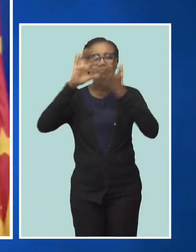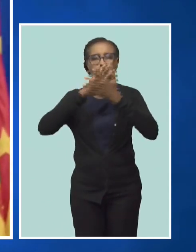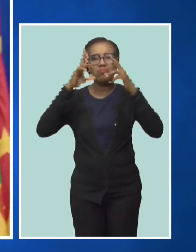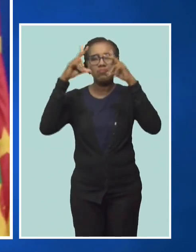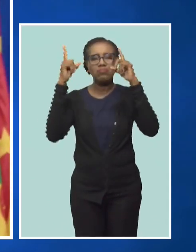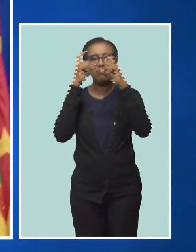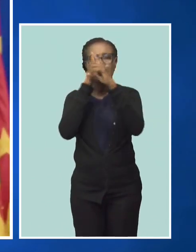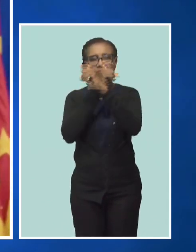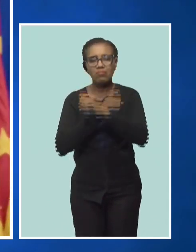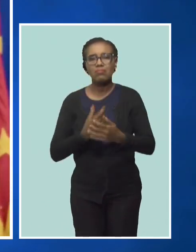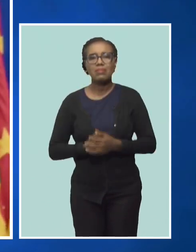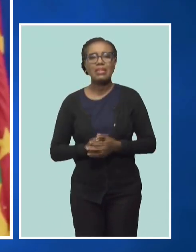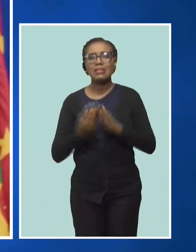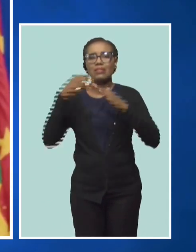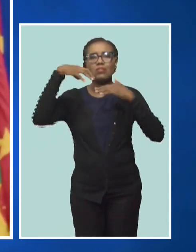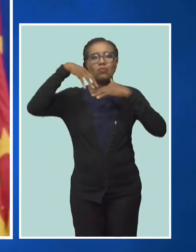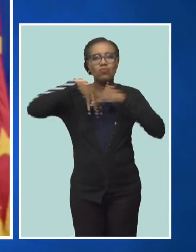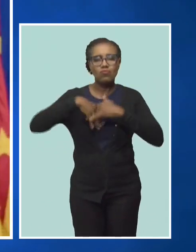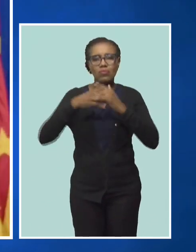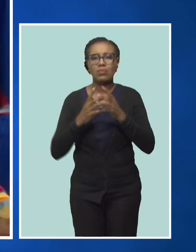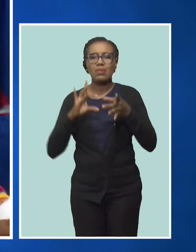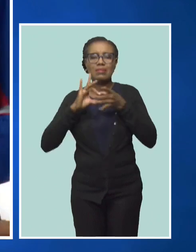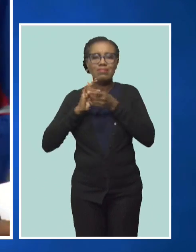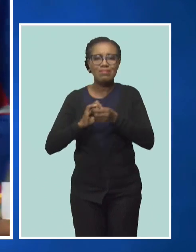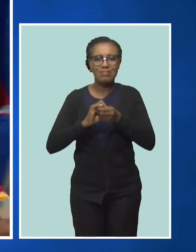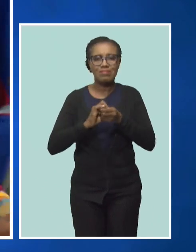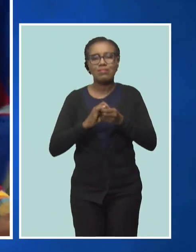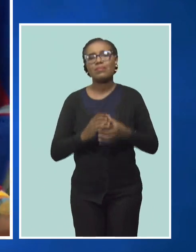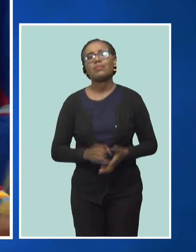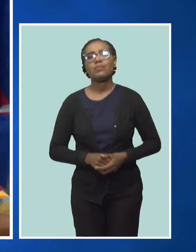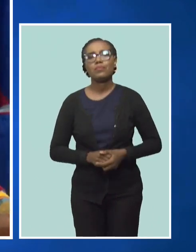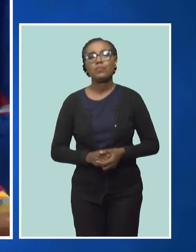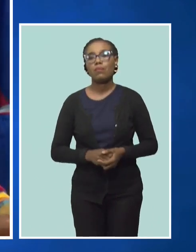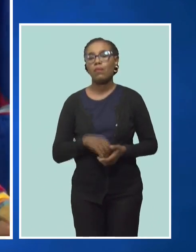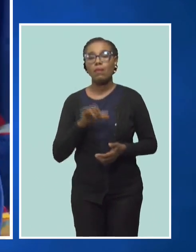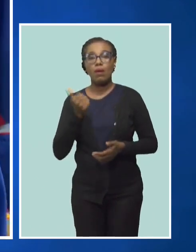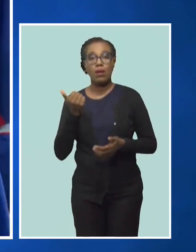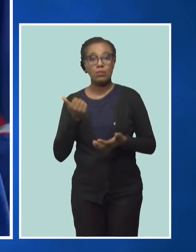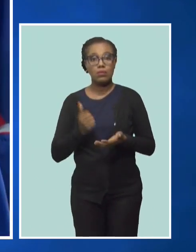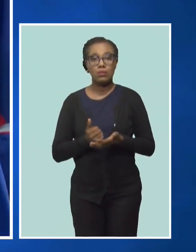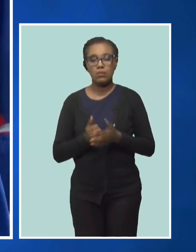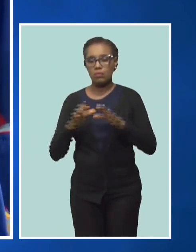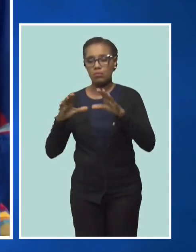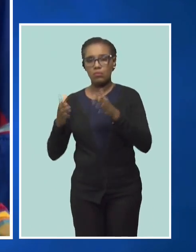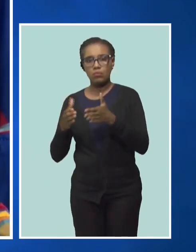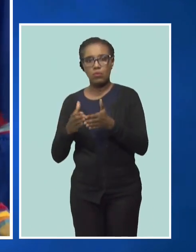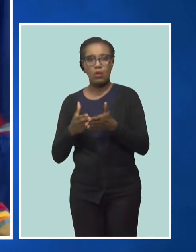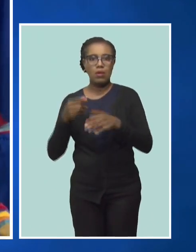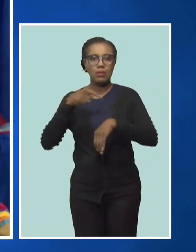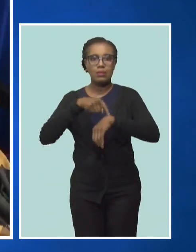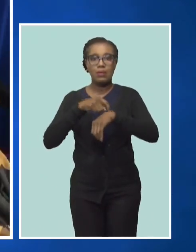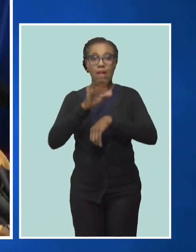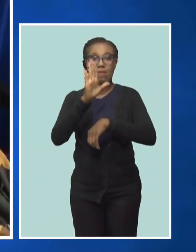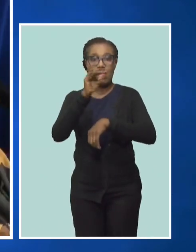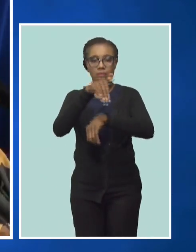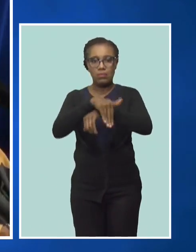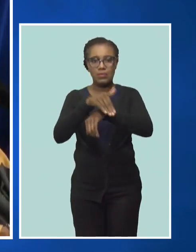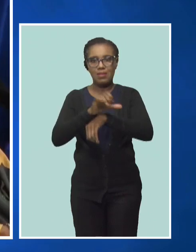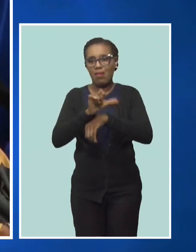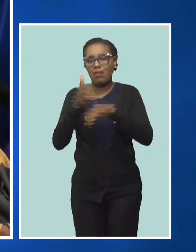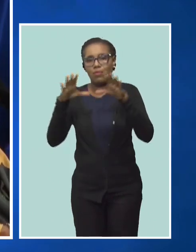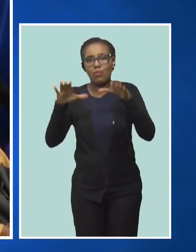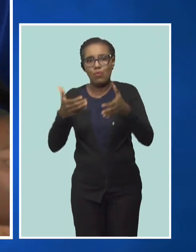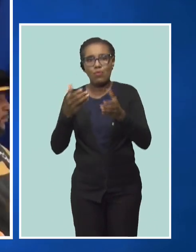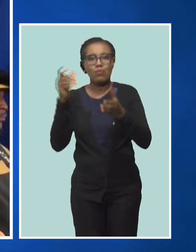deeply interwoven and interconnected. Another group of students graduated at 5 this evening.